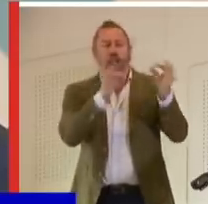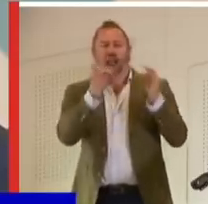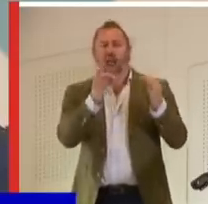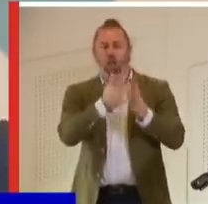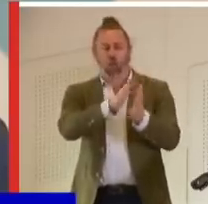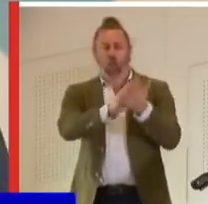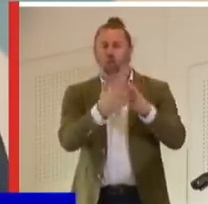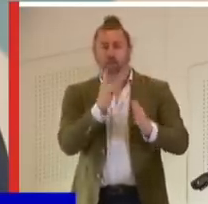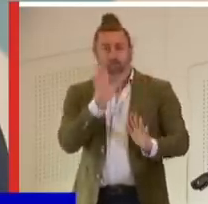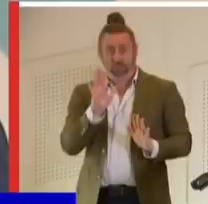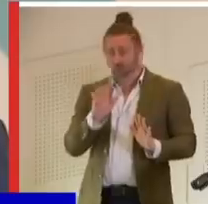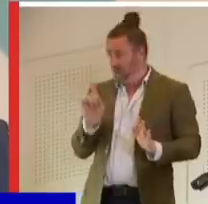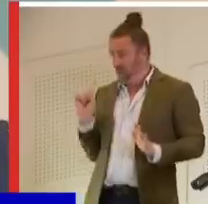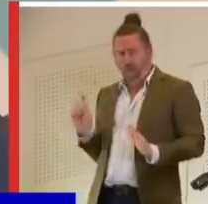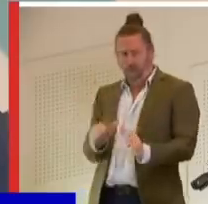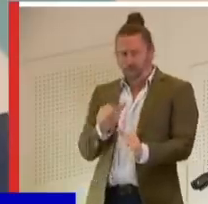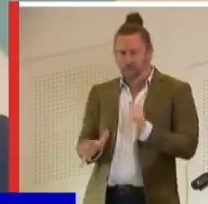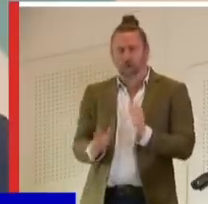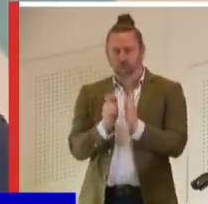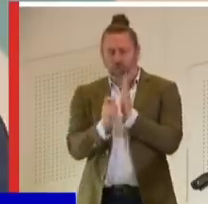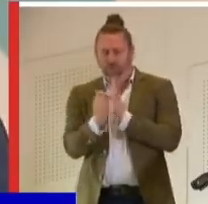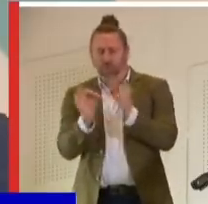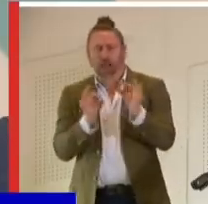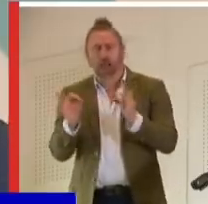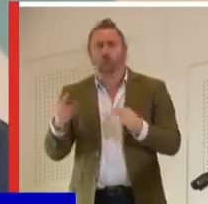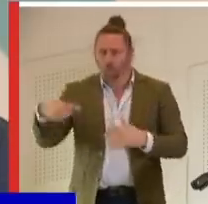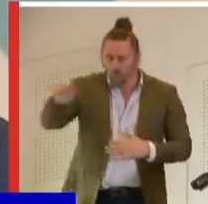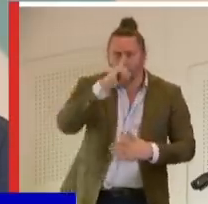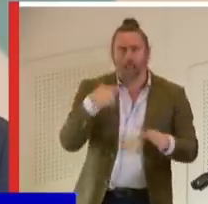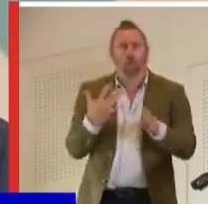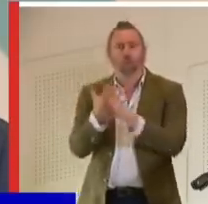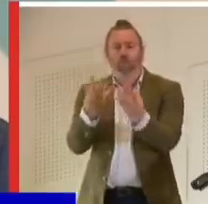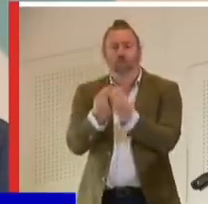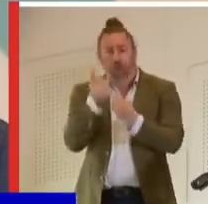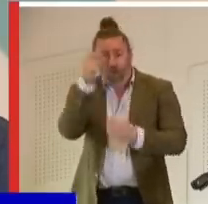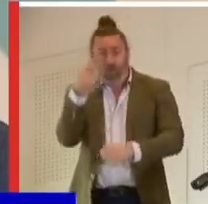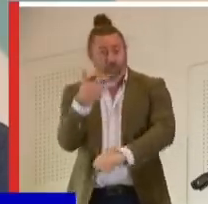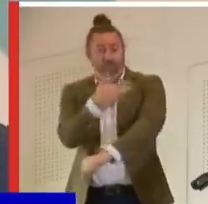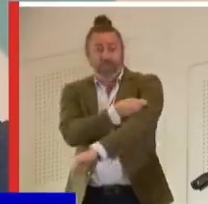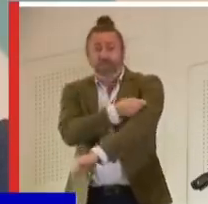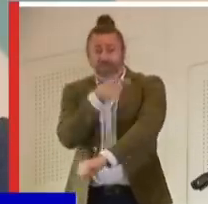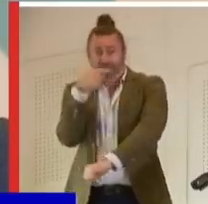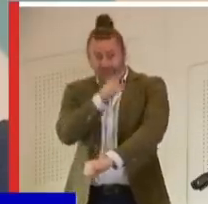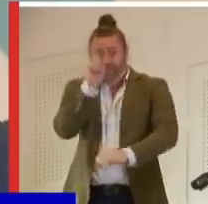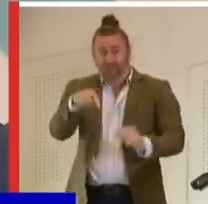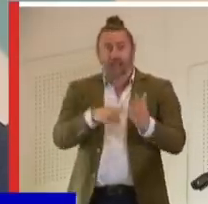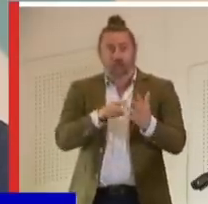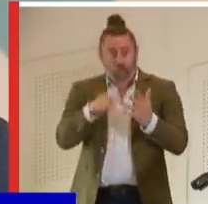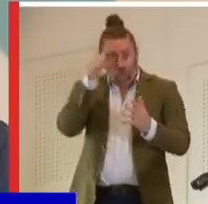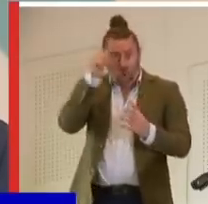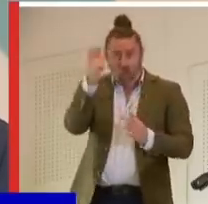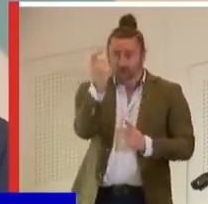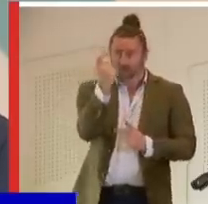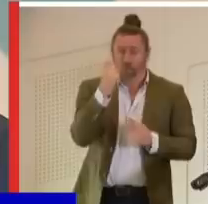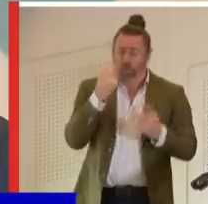this and we can do it with a plan. When the vaccine arrived, we said it was the beginning of the end, and this is a plan